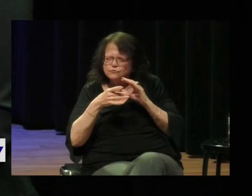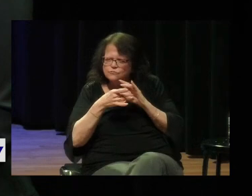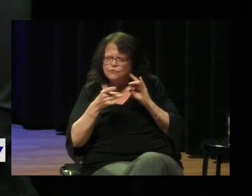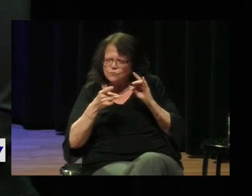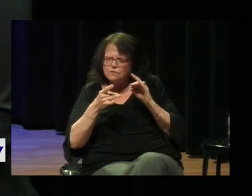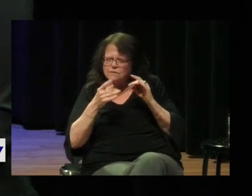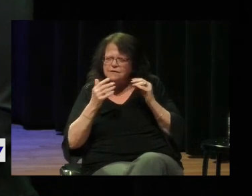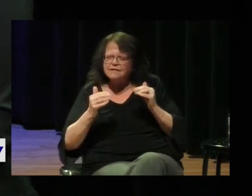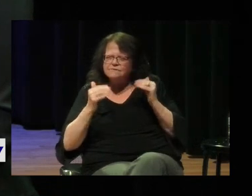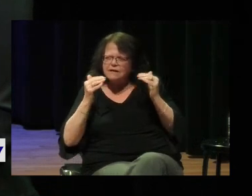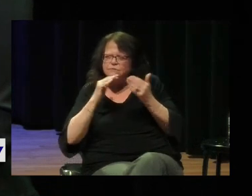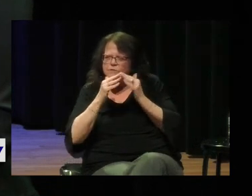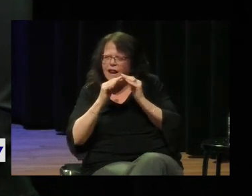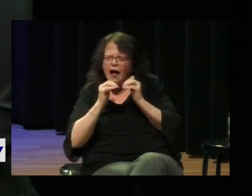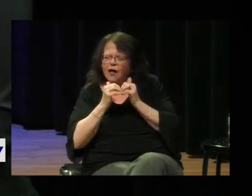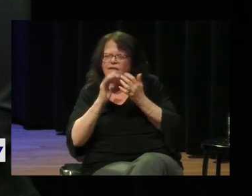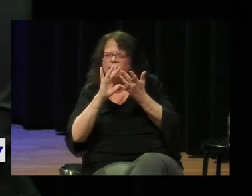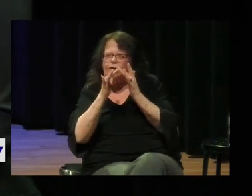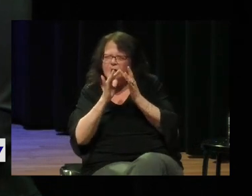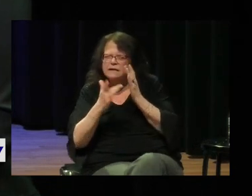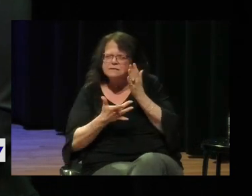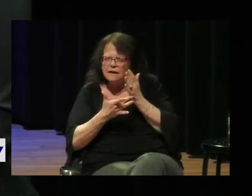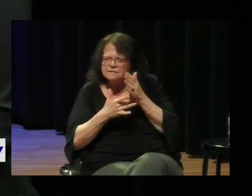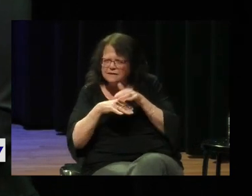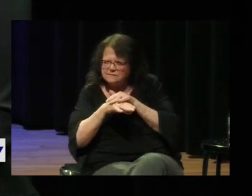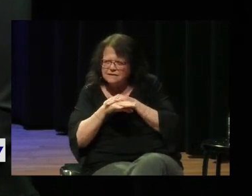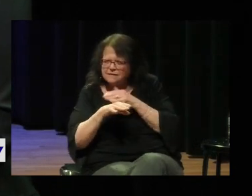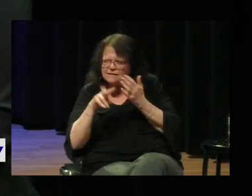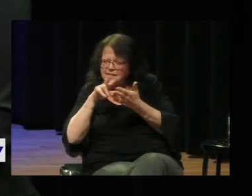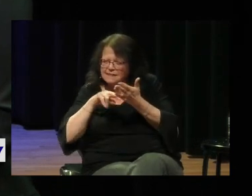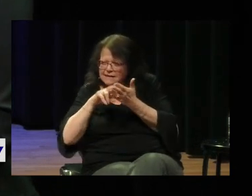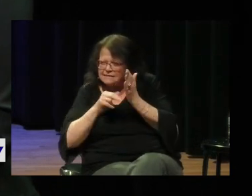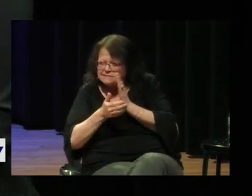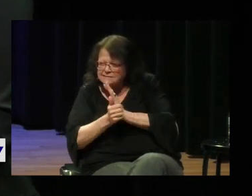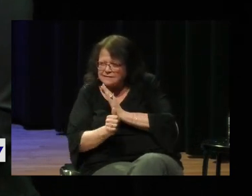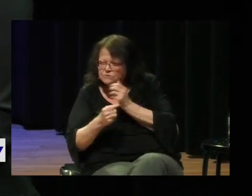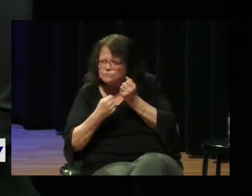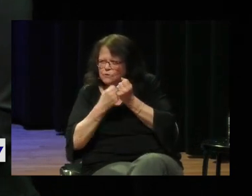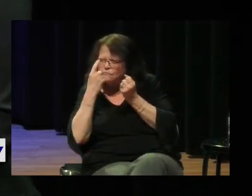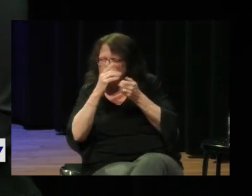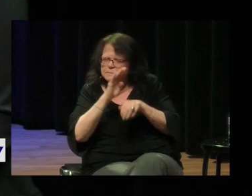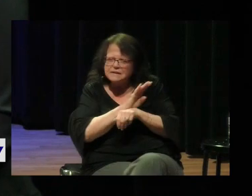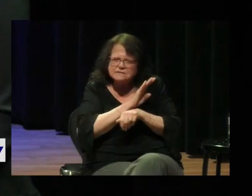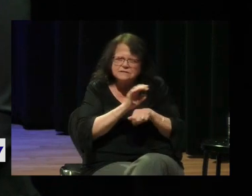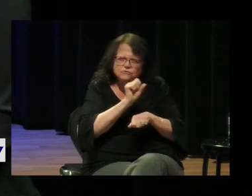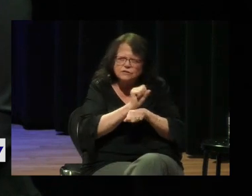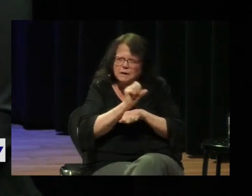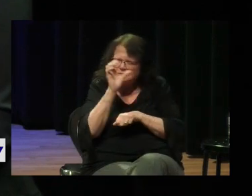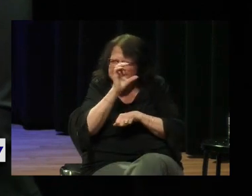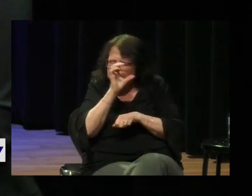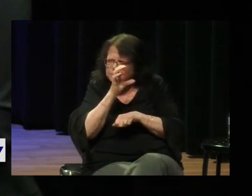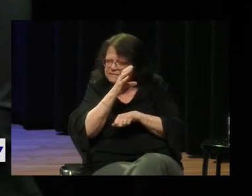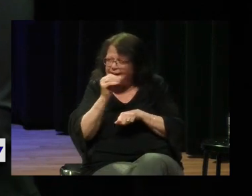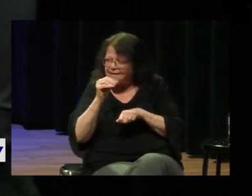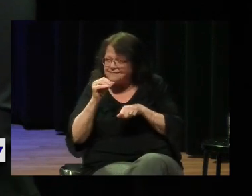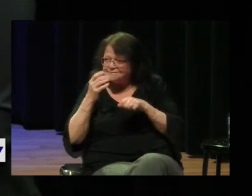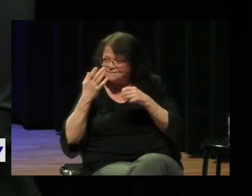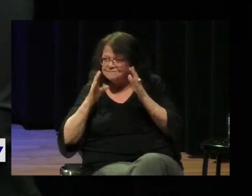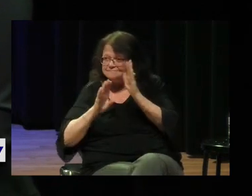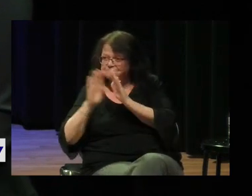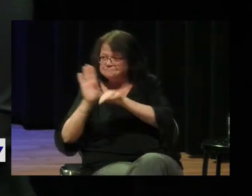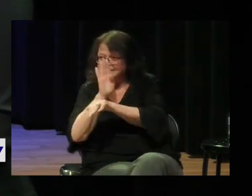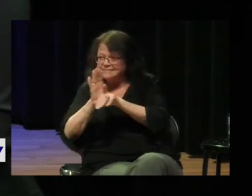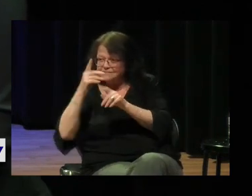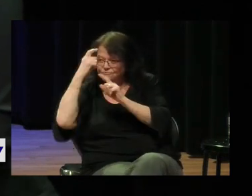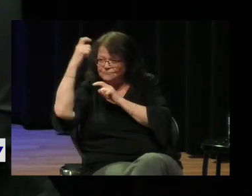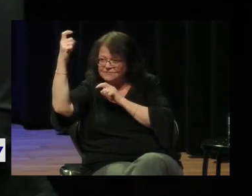by providing internet and technology access, literacy skills, and support for businesses, job seekers, and entrepreneurs. Library programming,